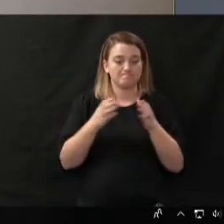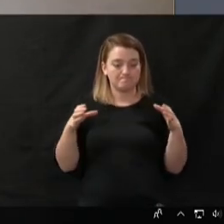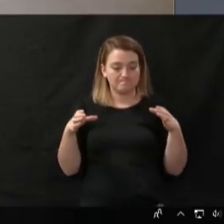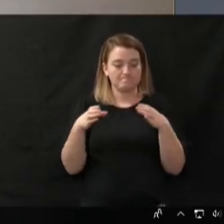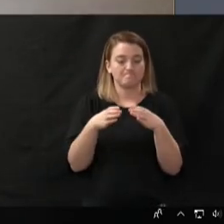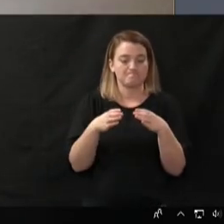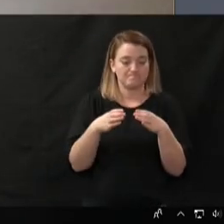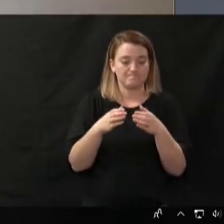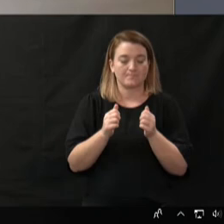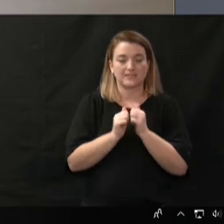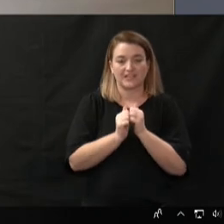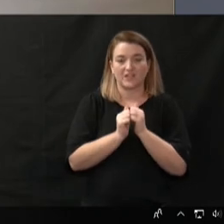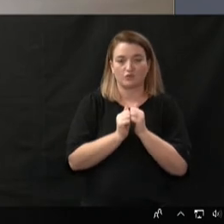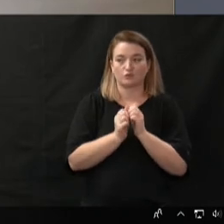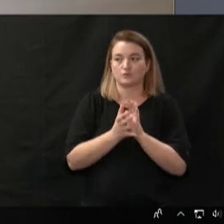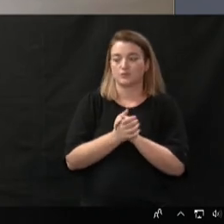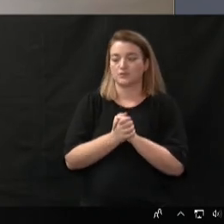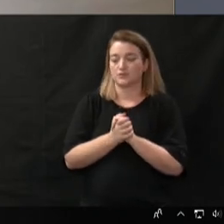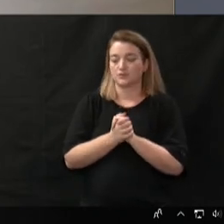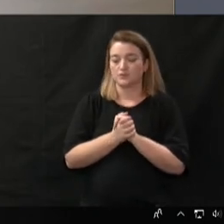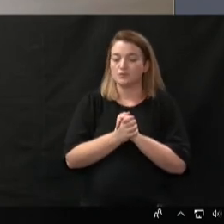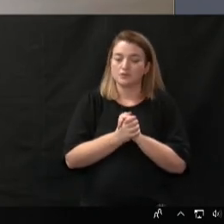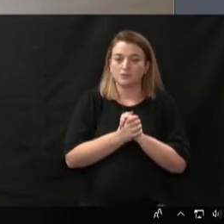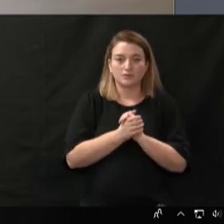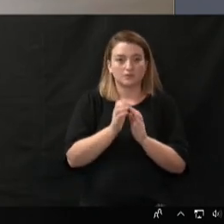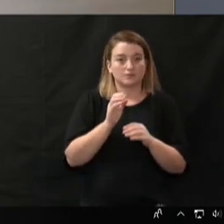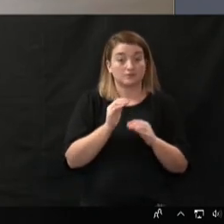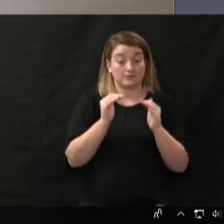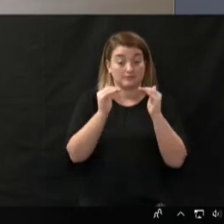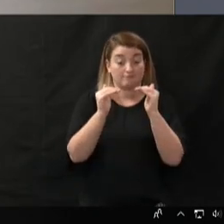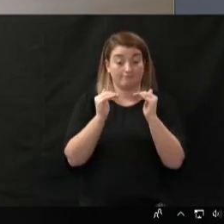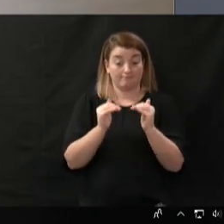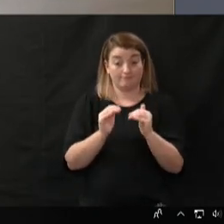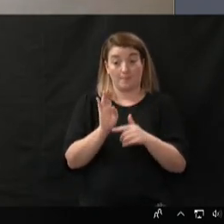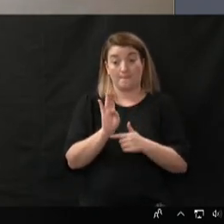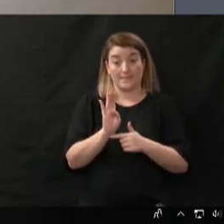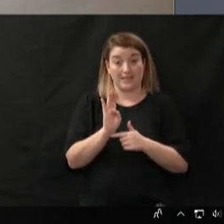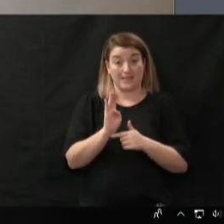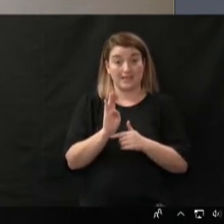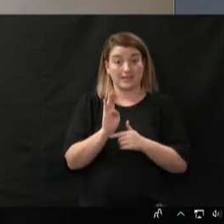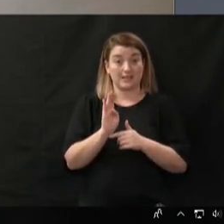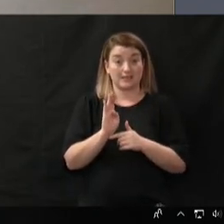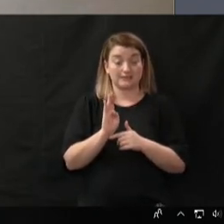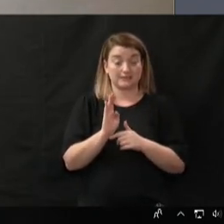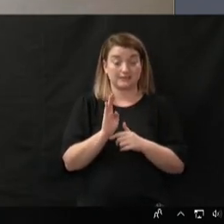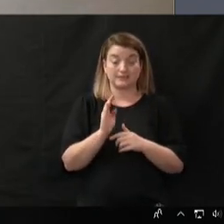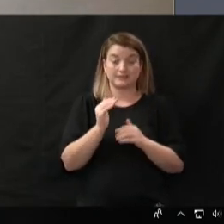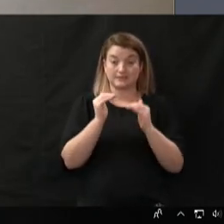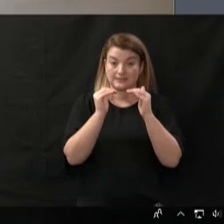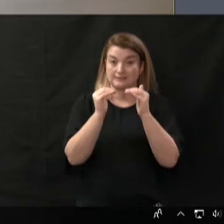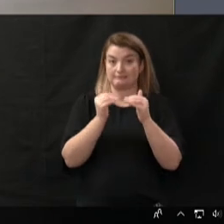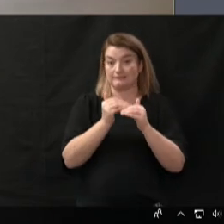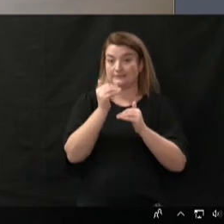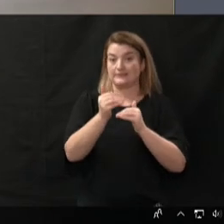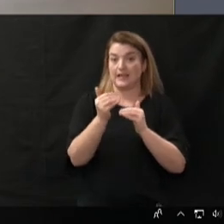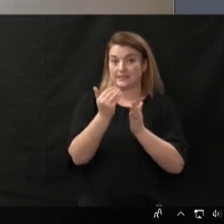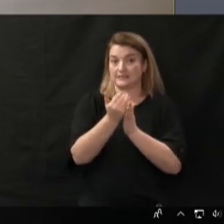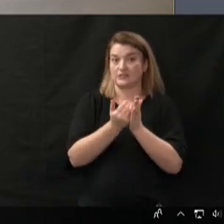this non-fun word list B is the next list, which is a little bit more challenging, as you can